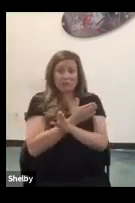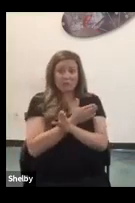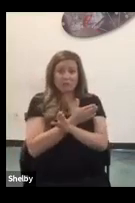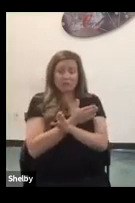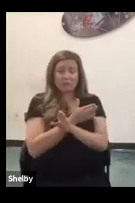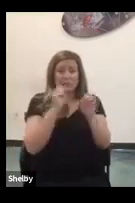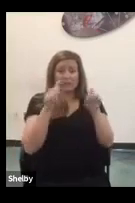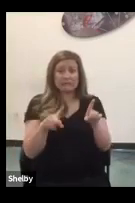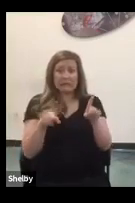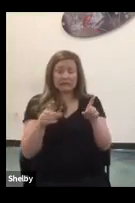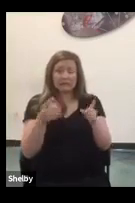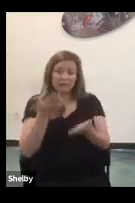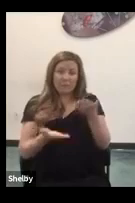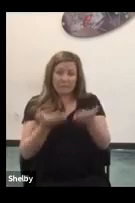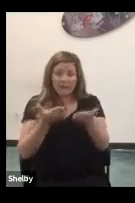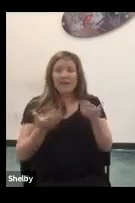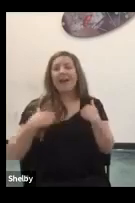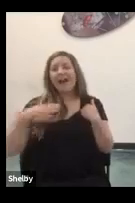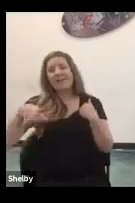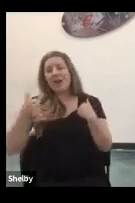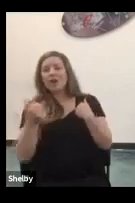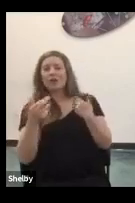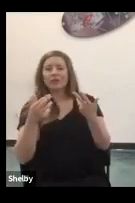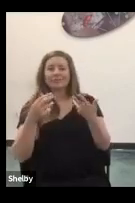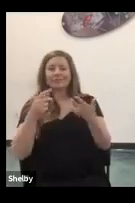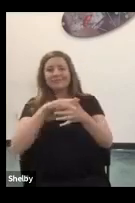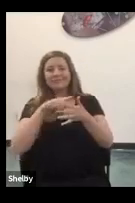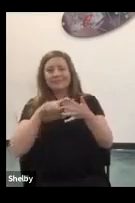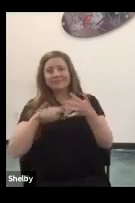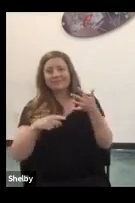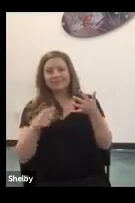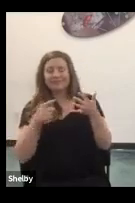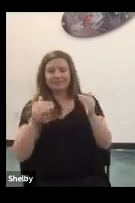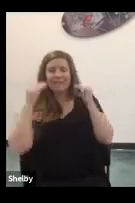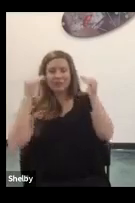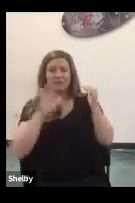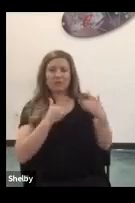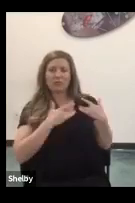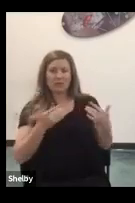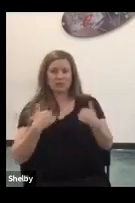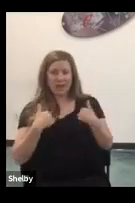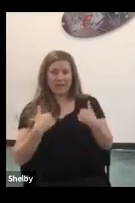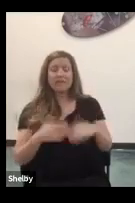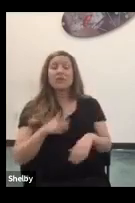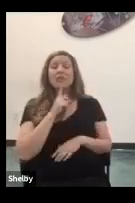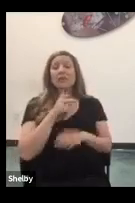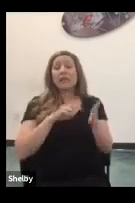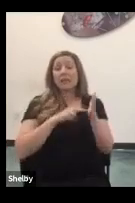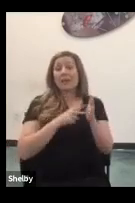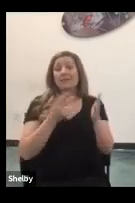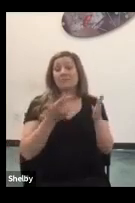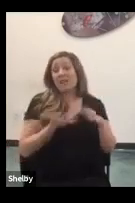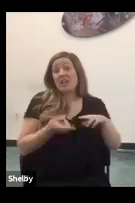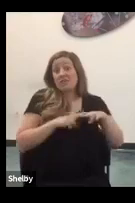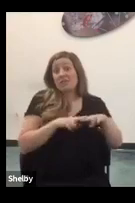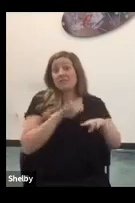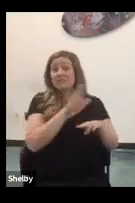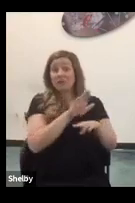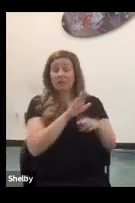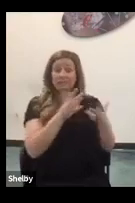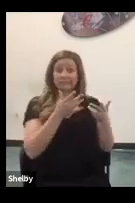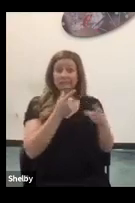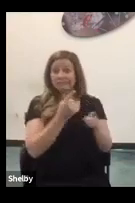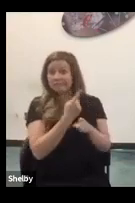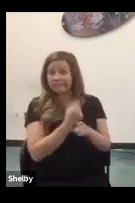it, or likely at all to have it, that increases the chance of that being an accurate or successful test. And so